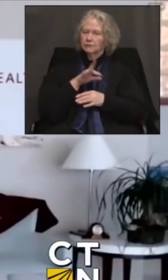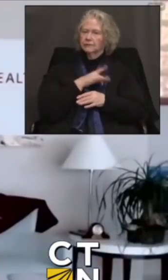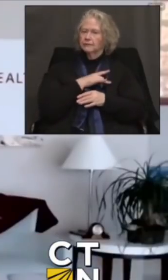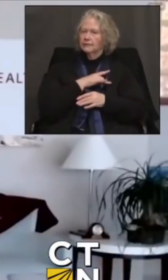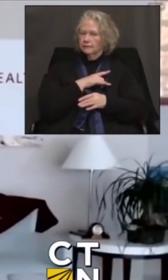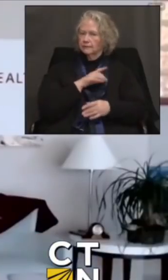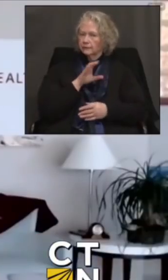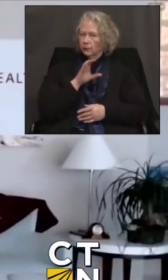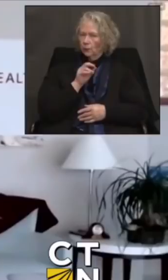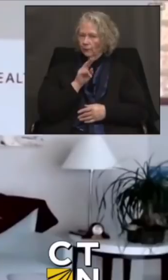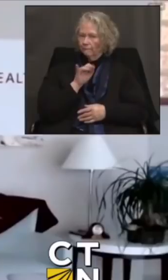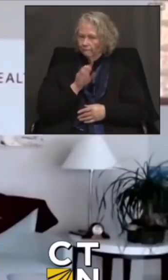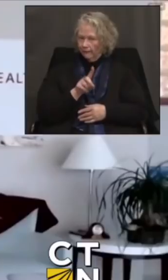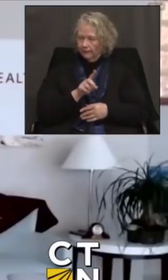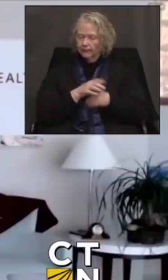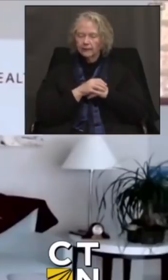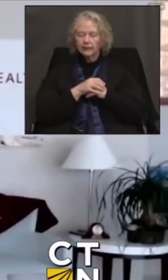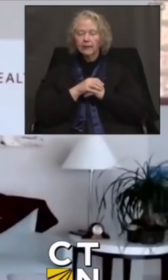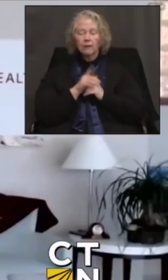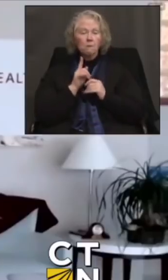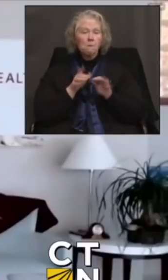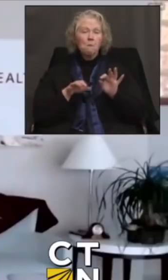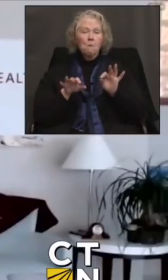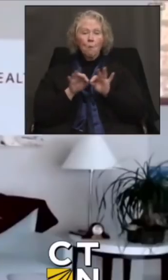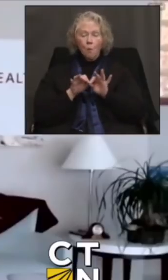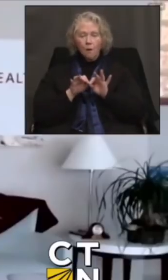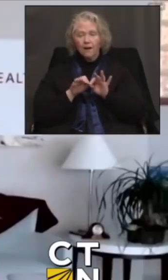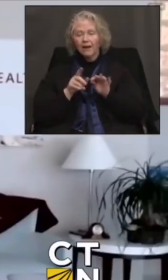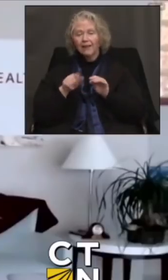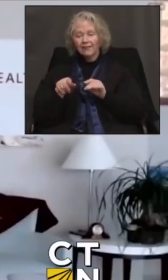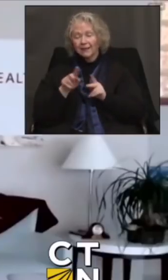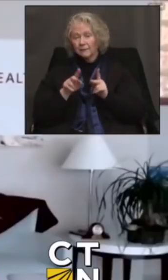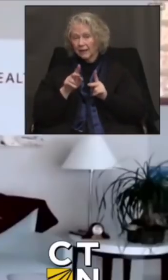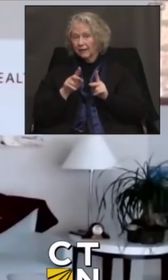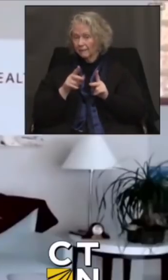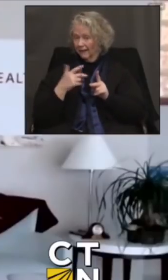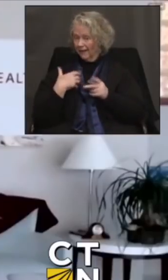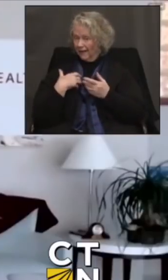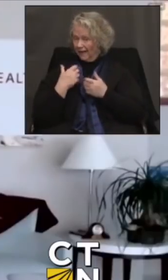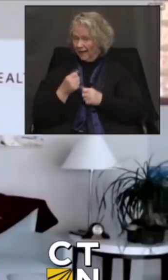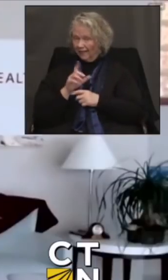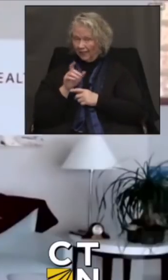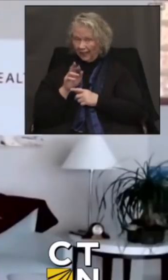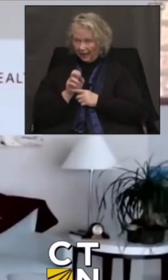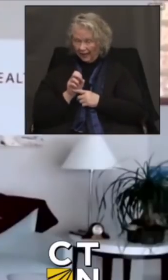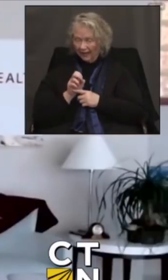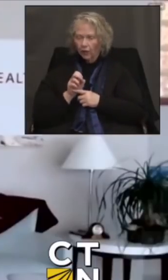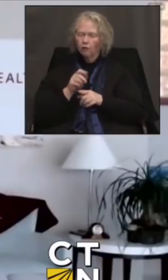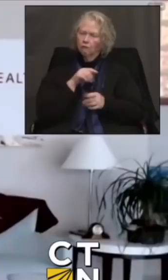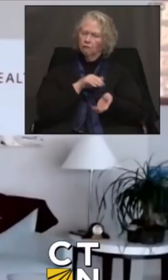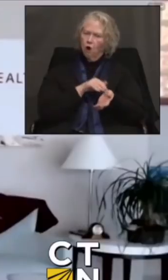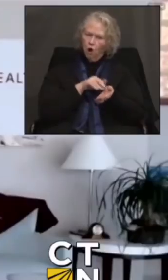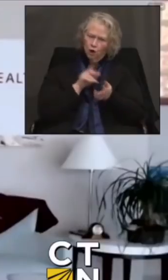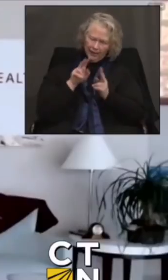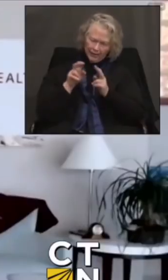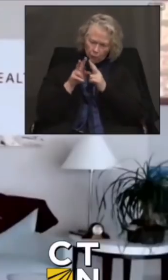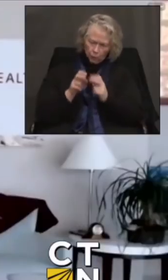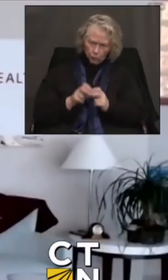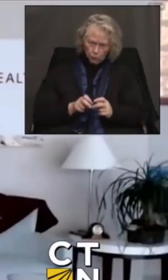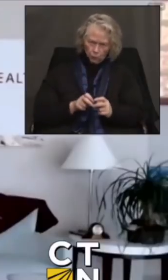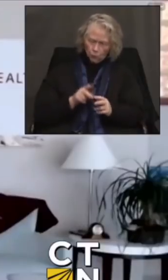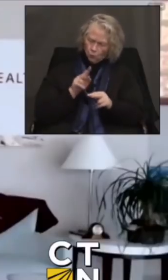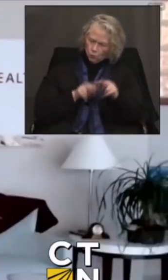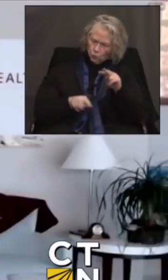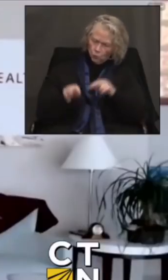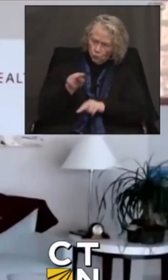I think is important is that these individuals have healthcare needs that need to be addressed by the physicians and the staff that are caring